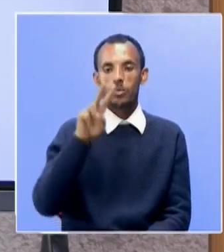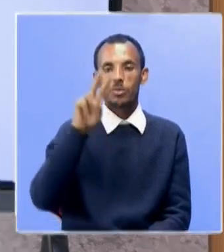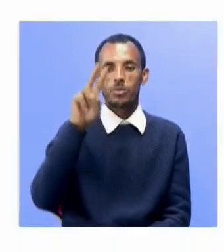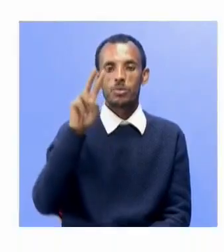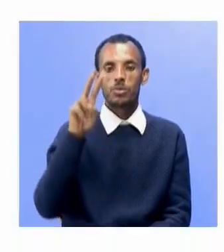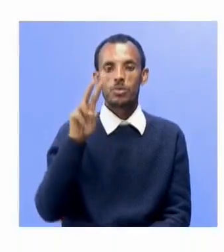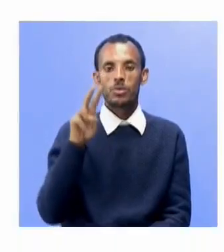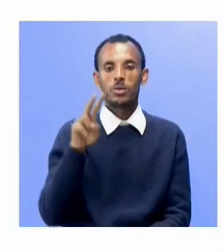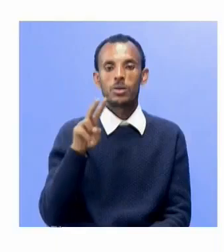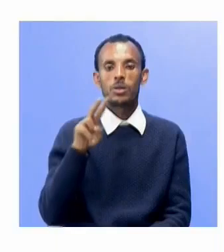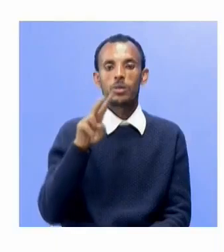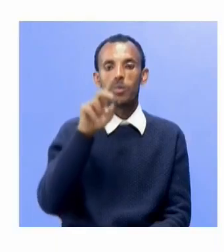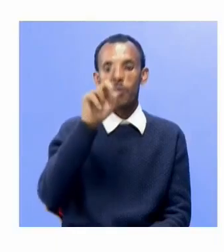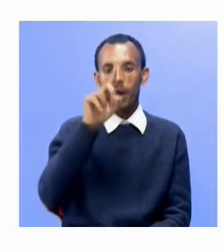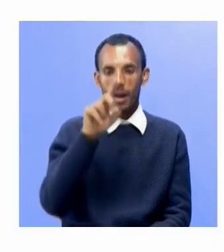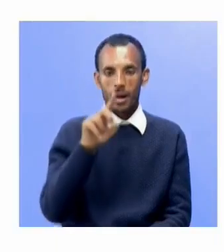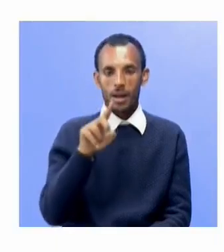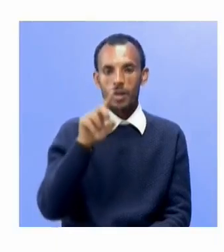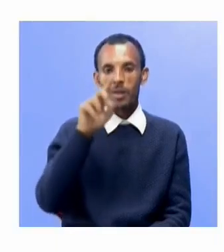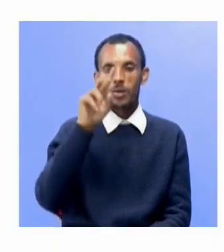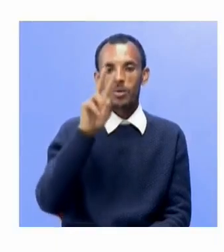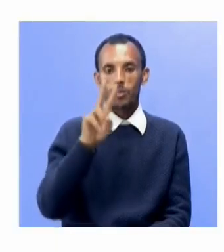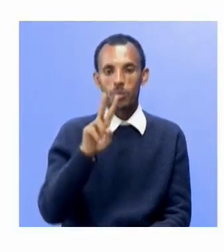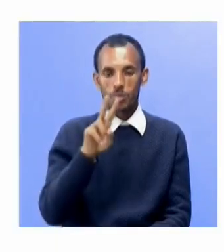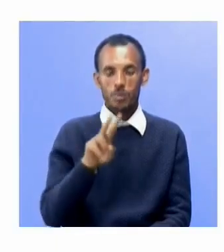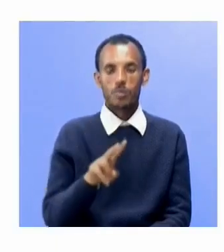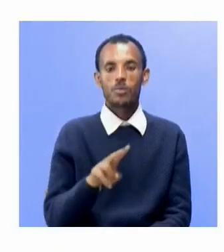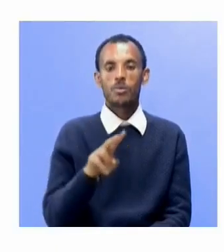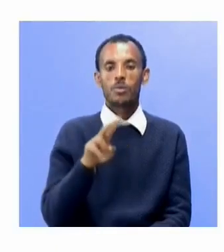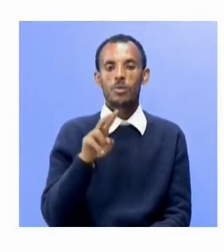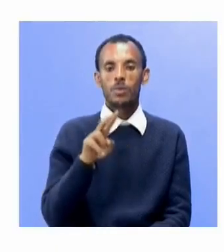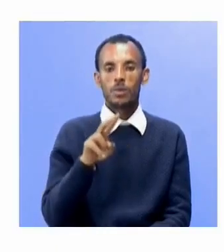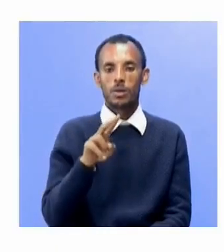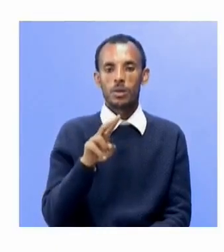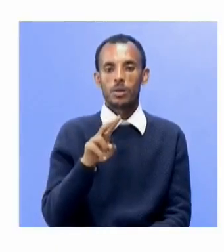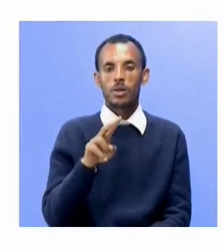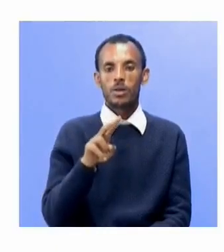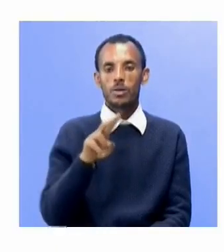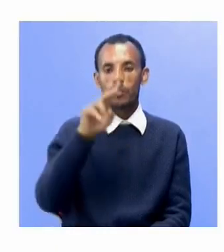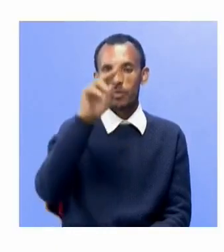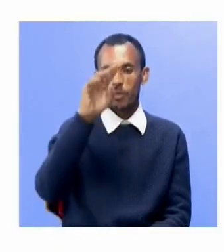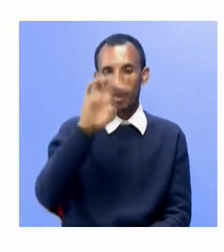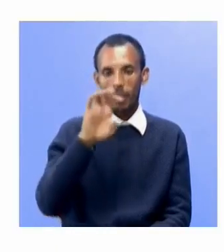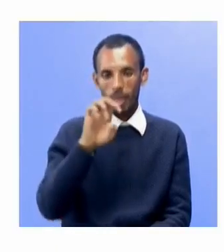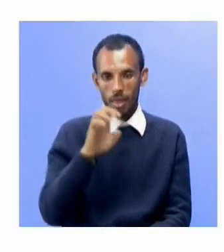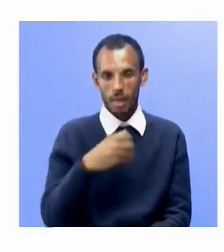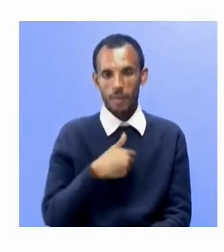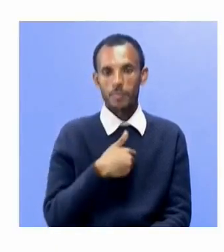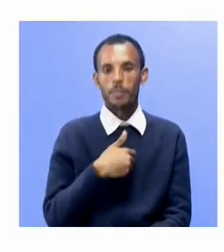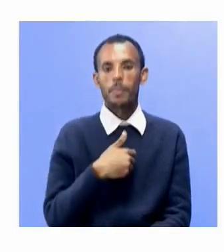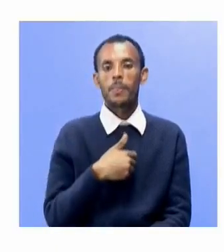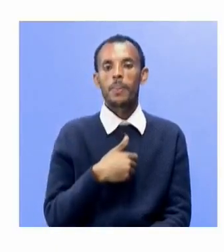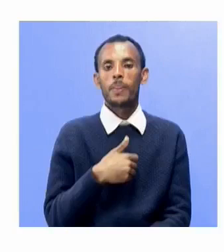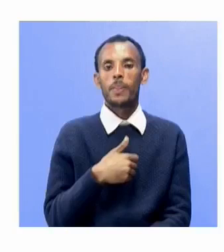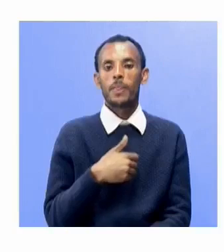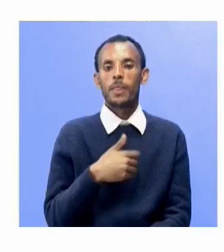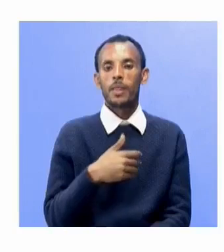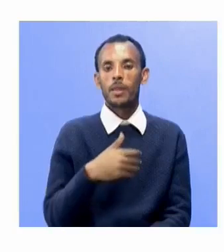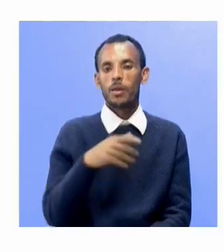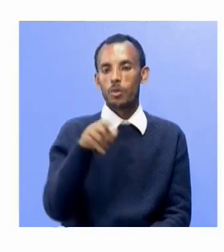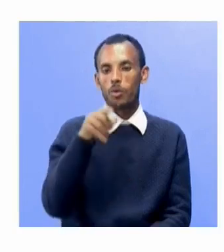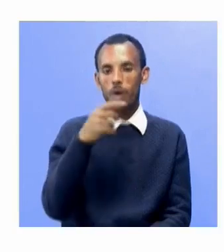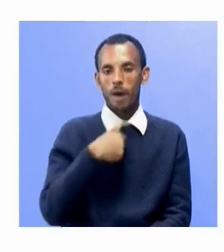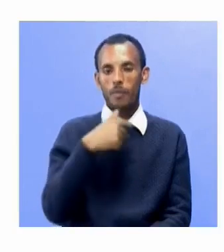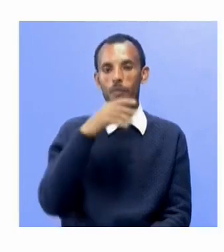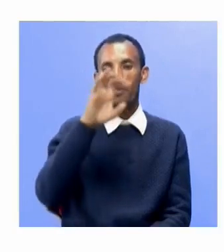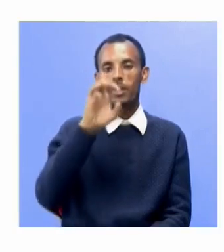let's just put 1. Here we have another 40. On this column and we have another 40. Here we have